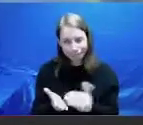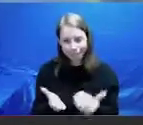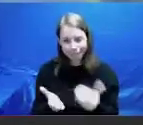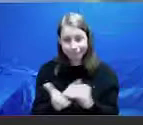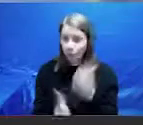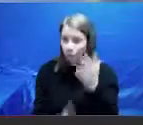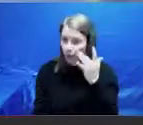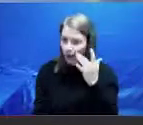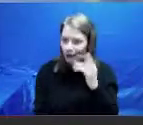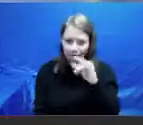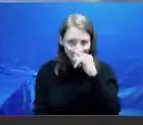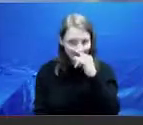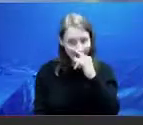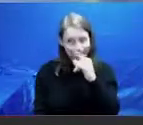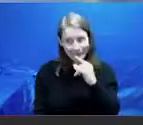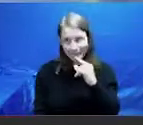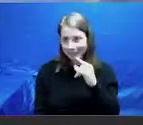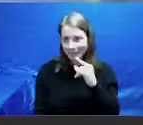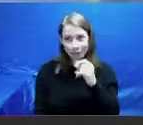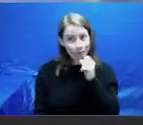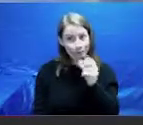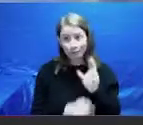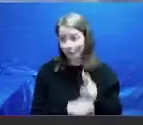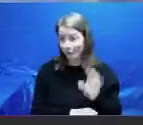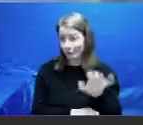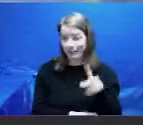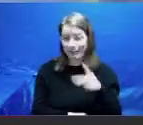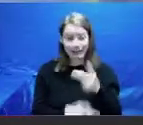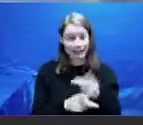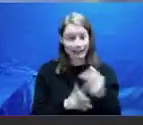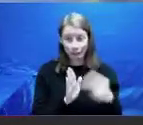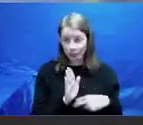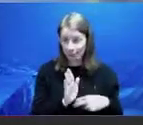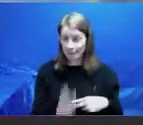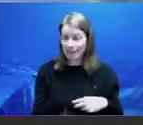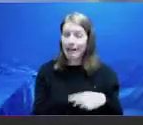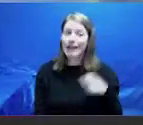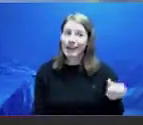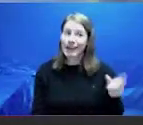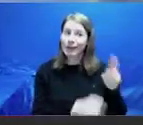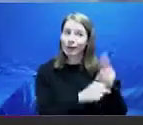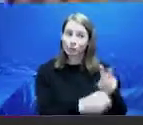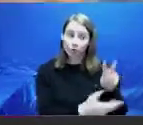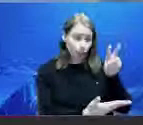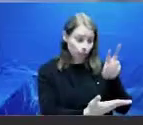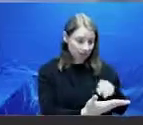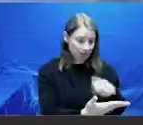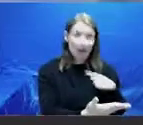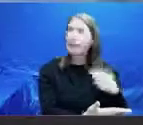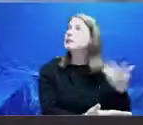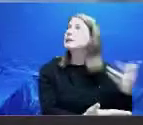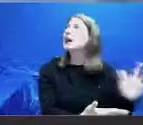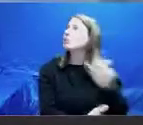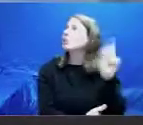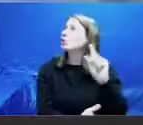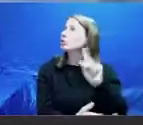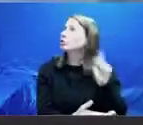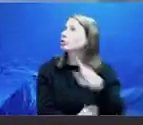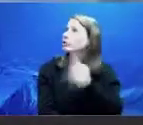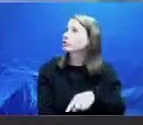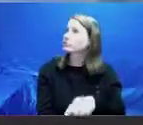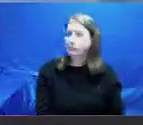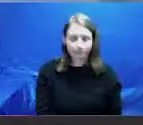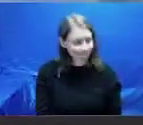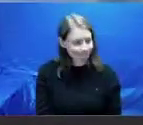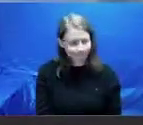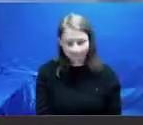It's pushing the kids way out of their comfort zone. They're used to reading it and saying, I'm done, where are the questions? So it's a process for